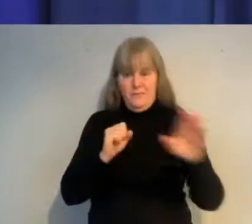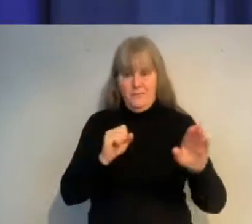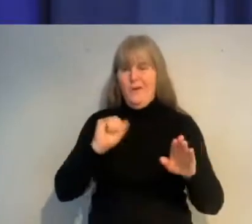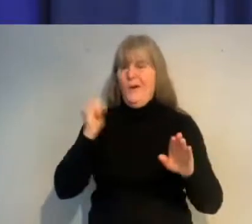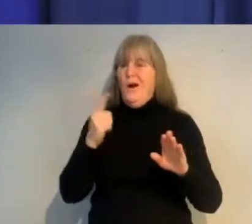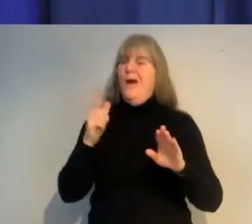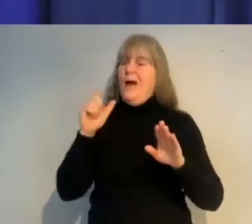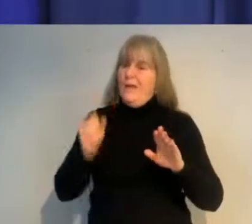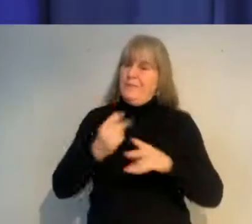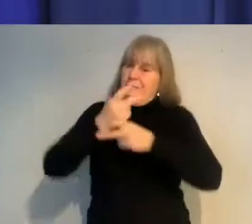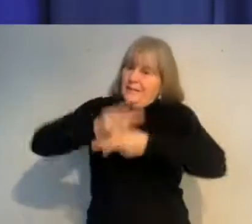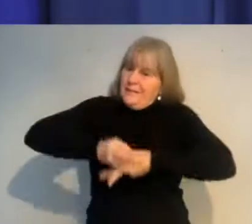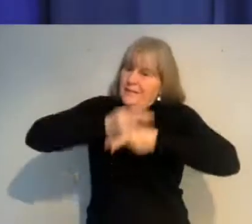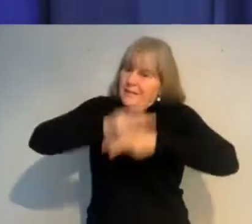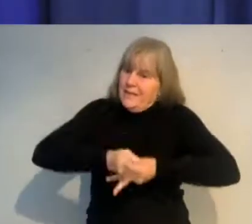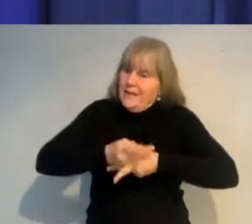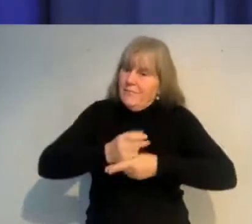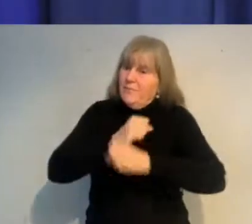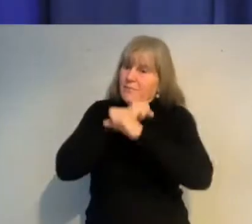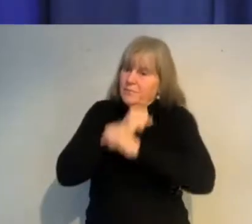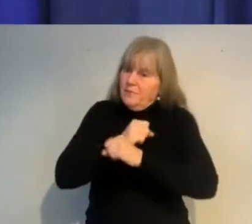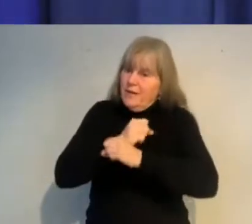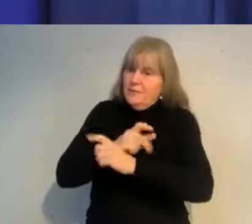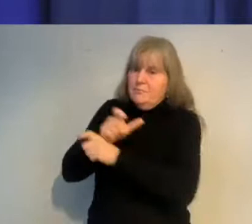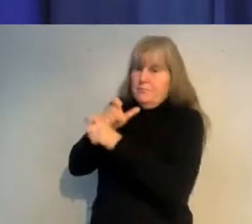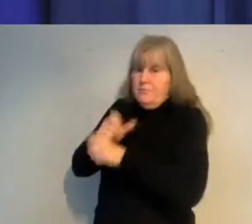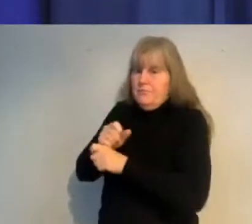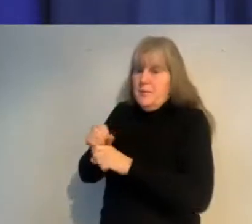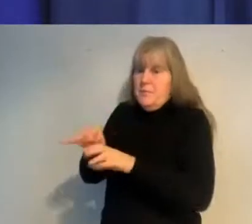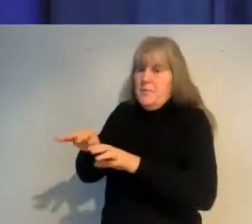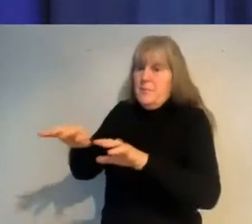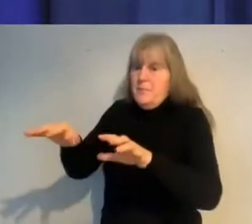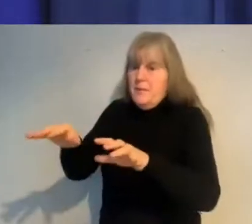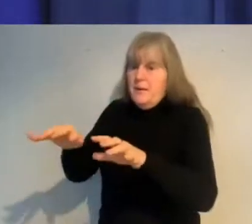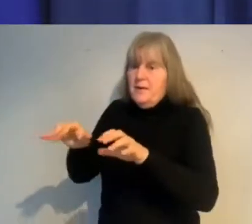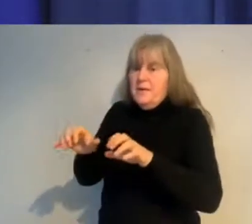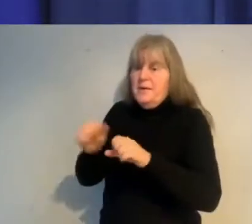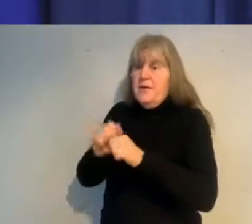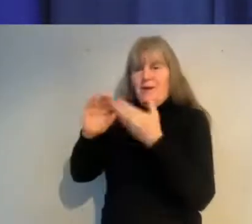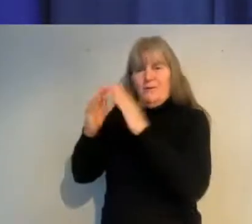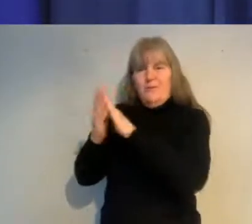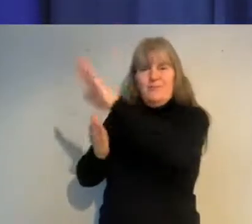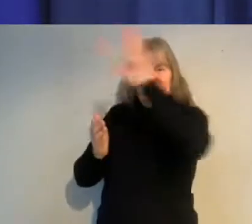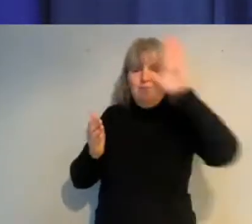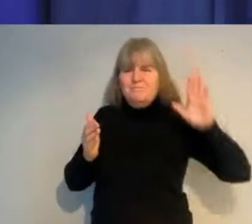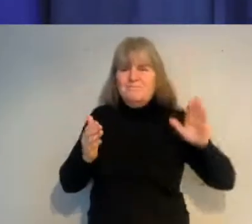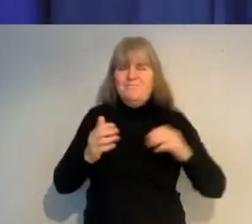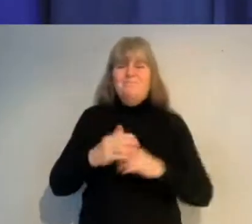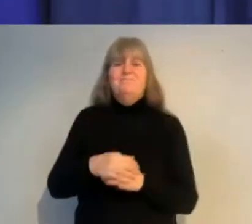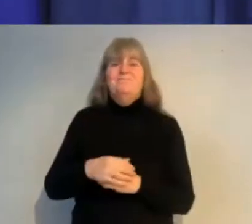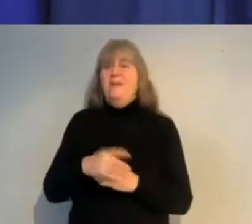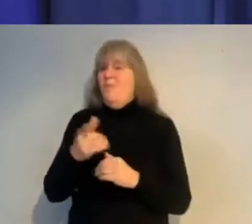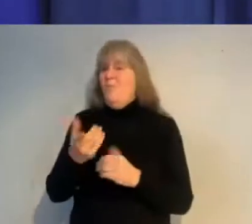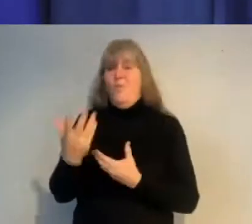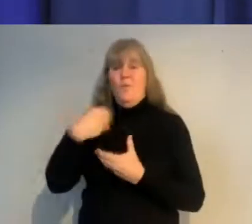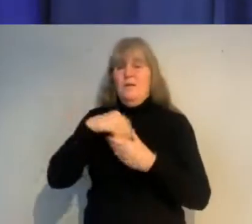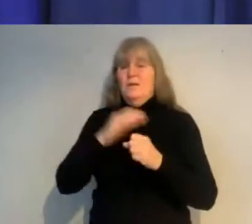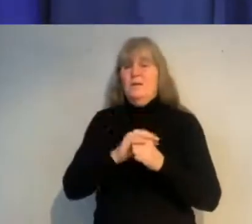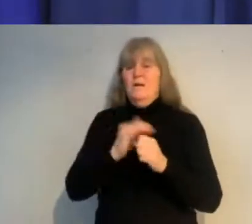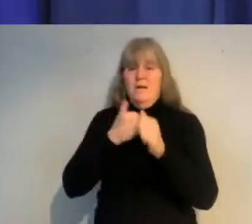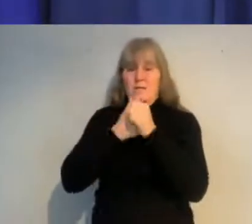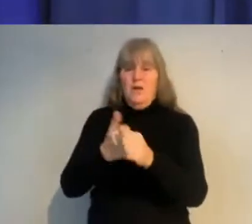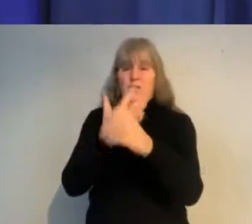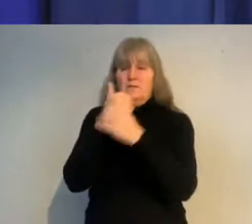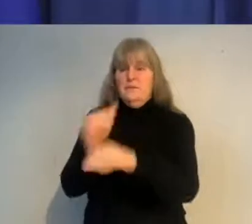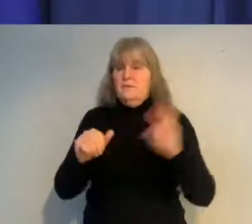precautions to prevent COVID-19 from spreading in our communities. This includes practicing the Safe Six,